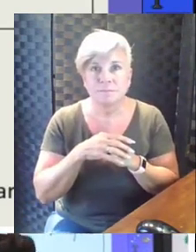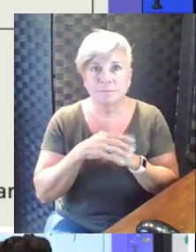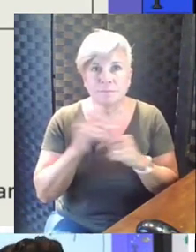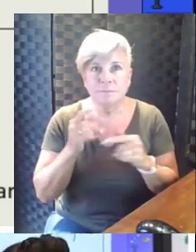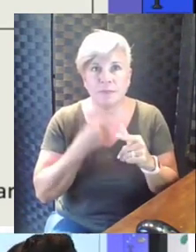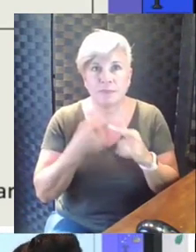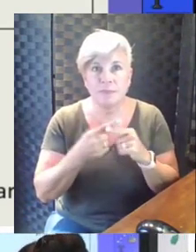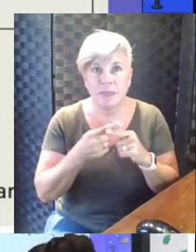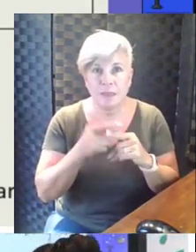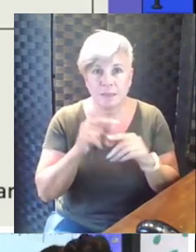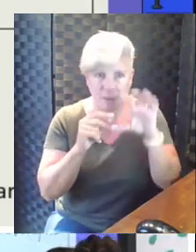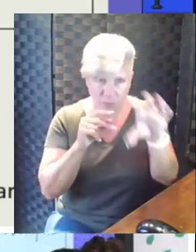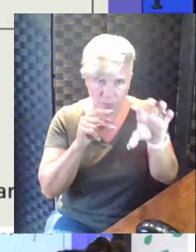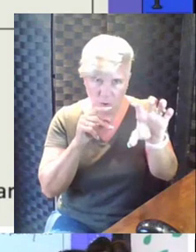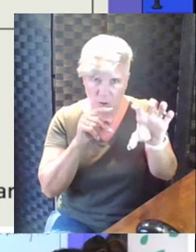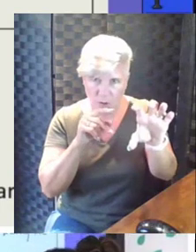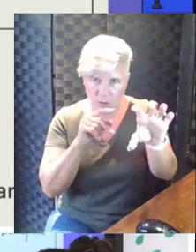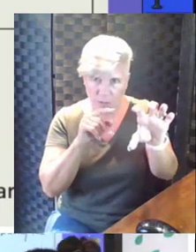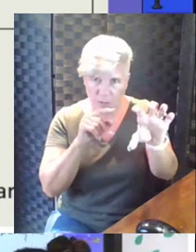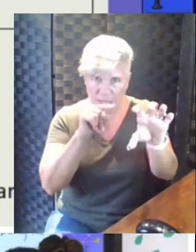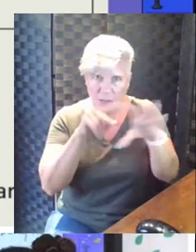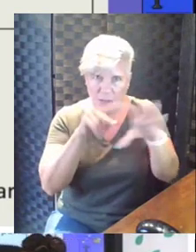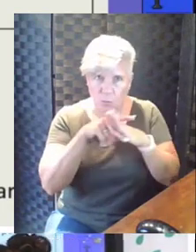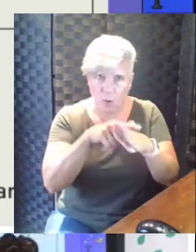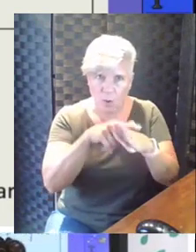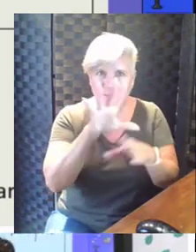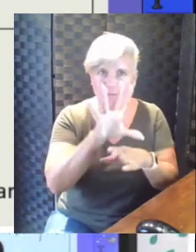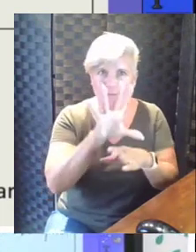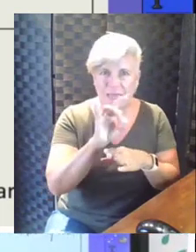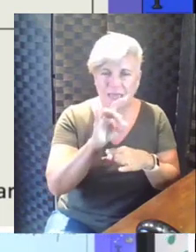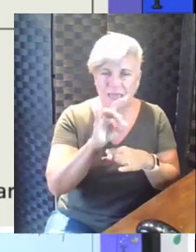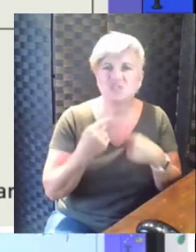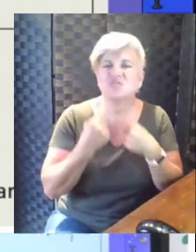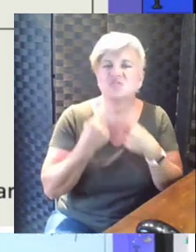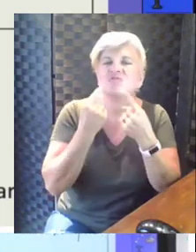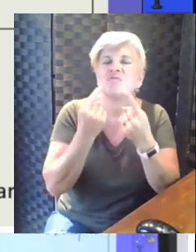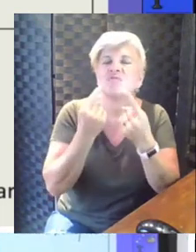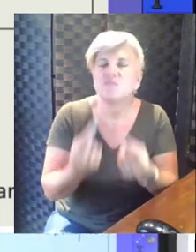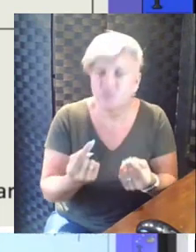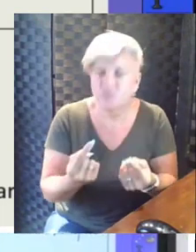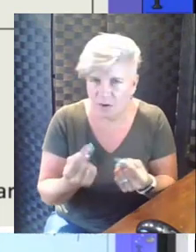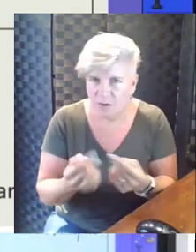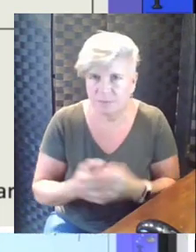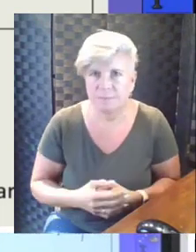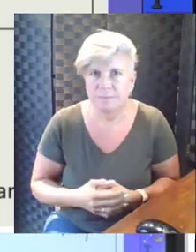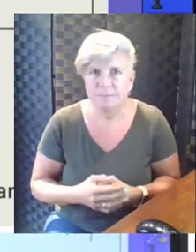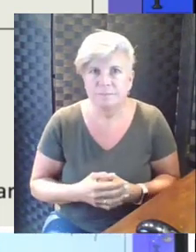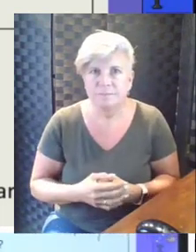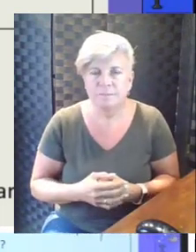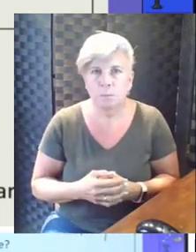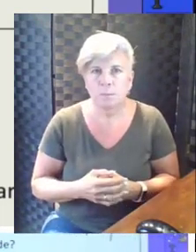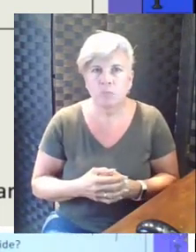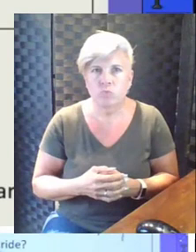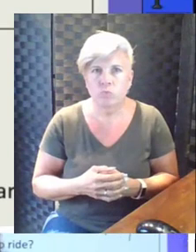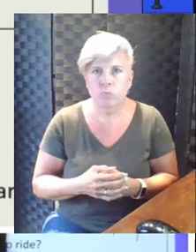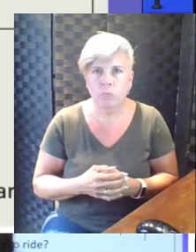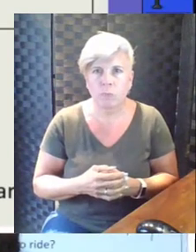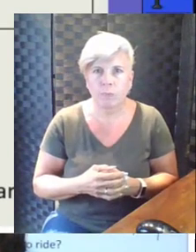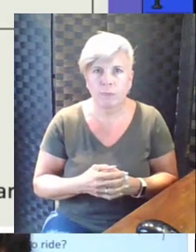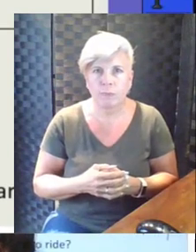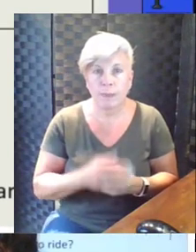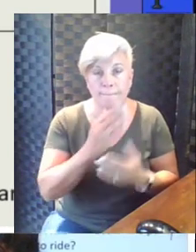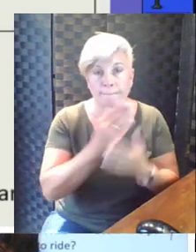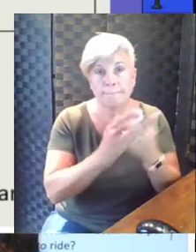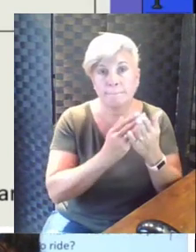And then our other part would be he rode 58 of the rides so far. So part